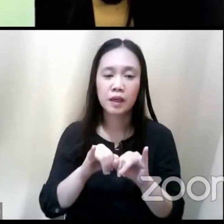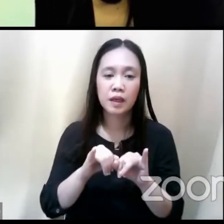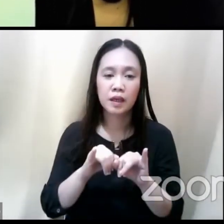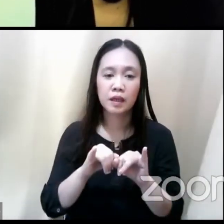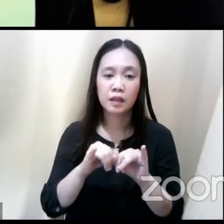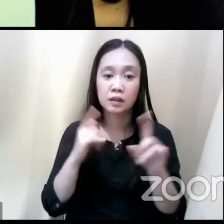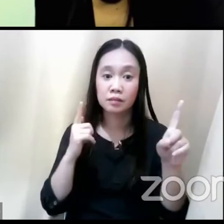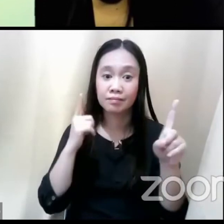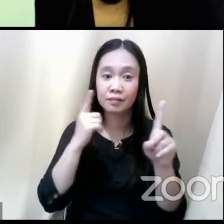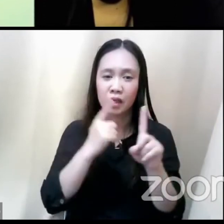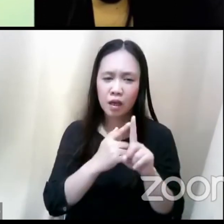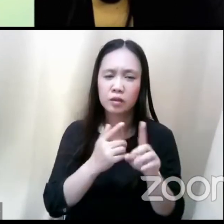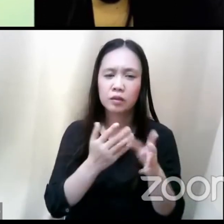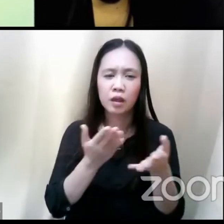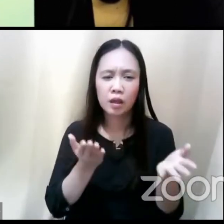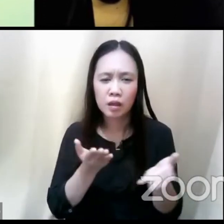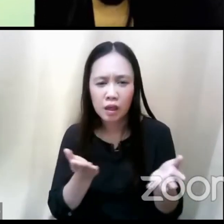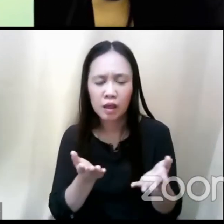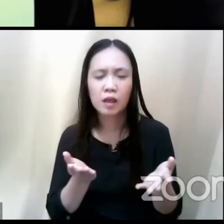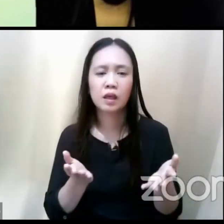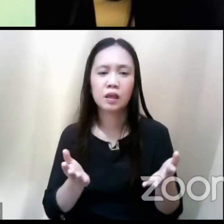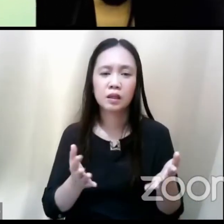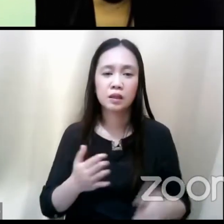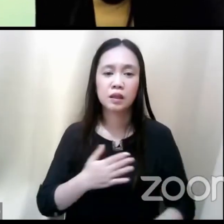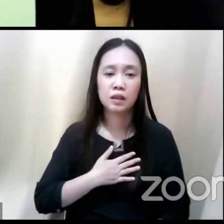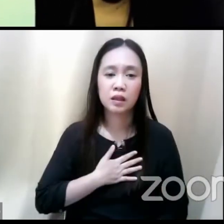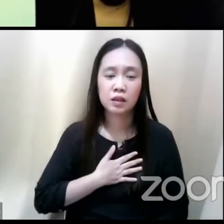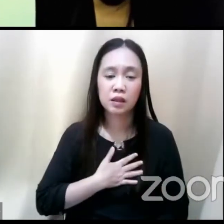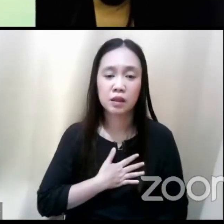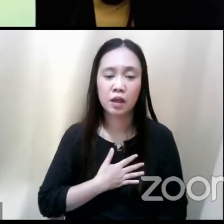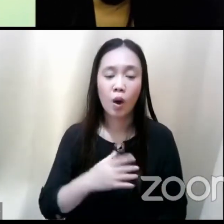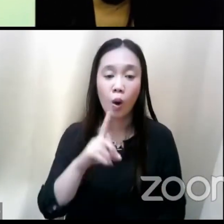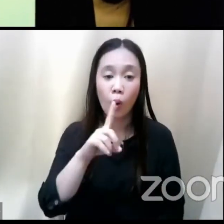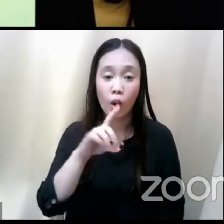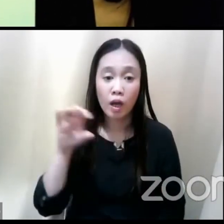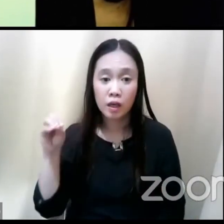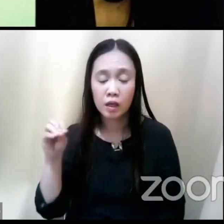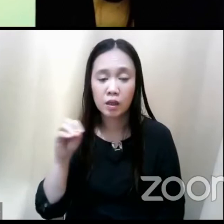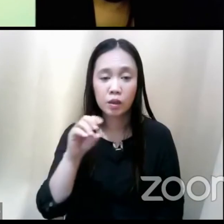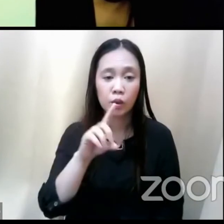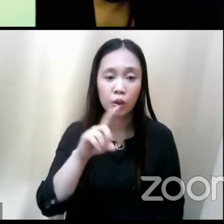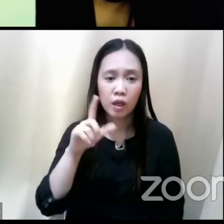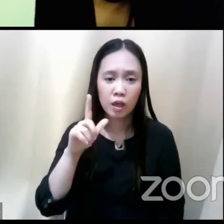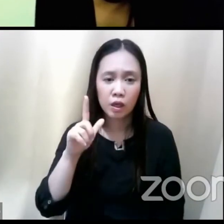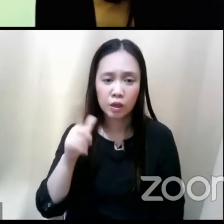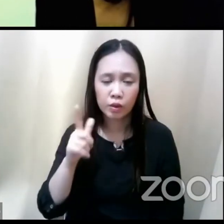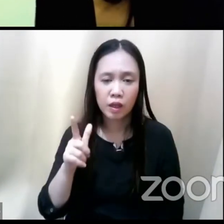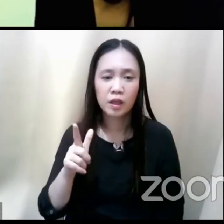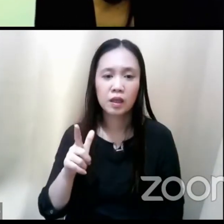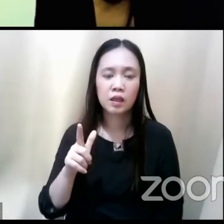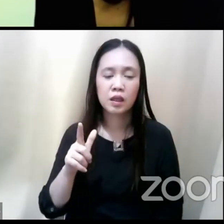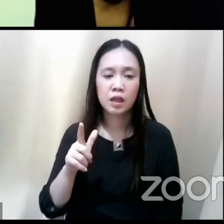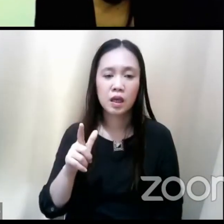yung, syempre, location, kung nasaan, center of the chest. 100 to 120 chest compressions per minute.